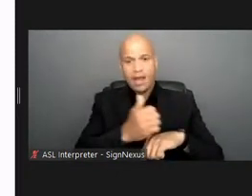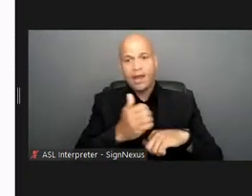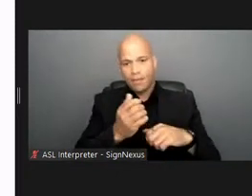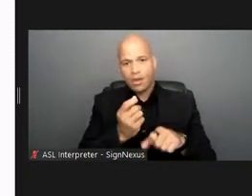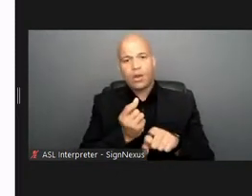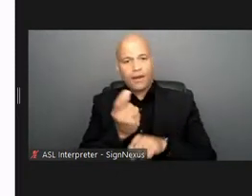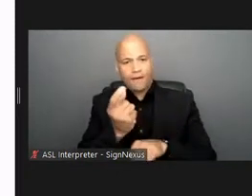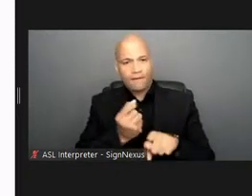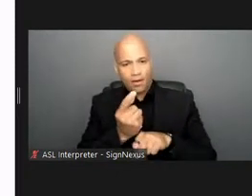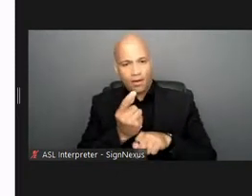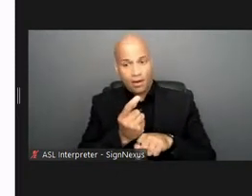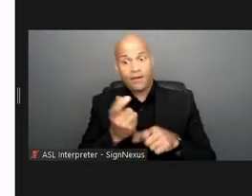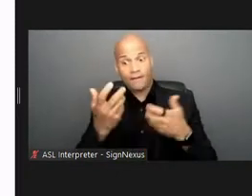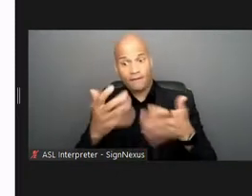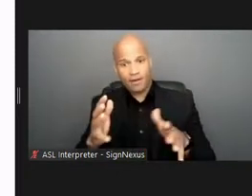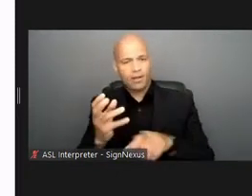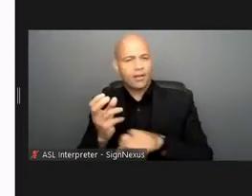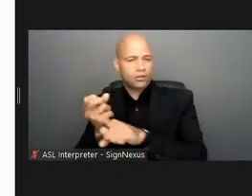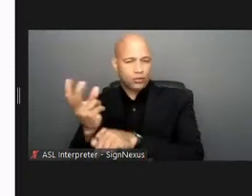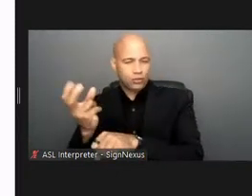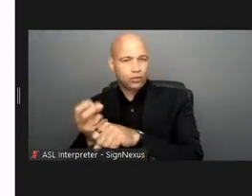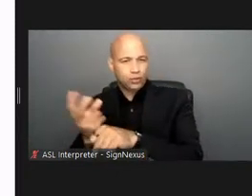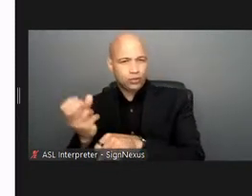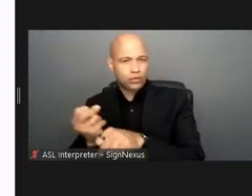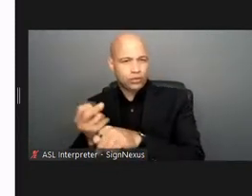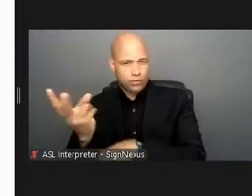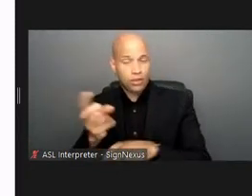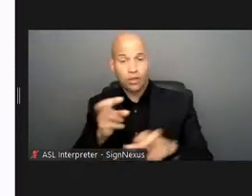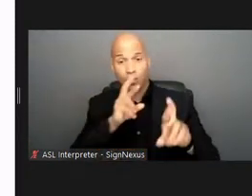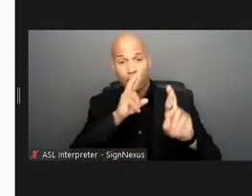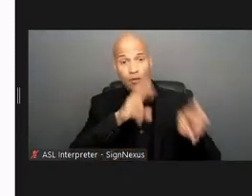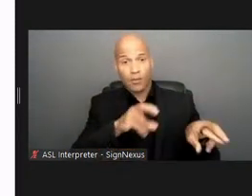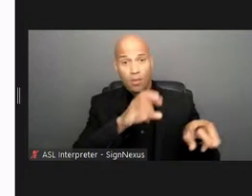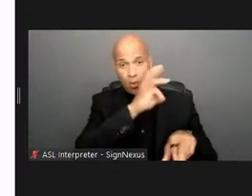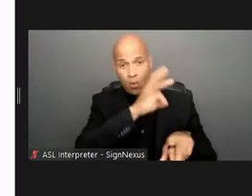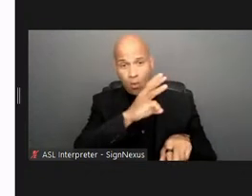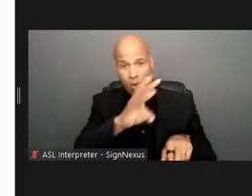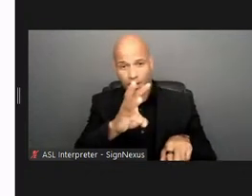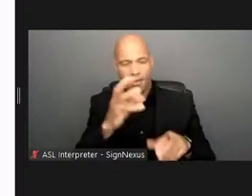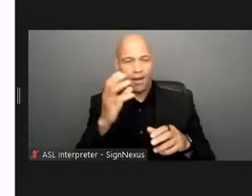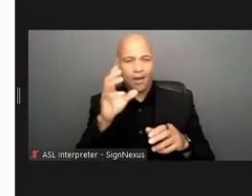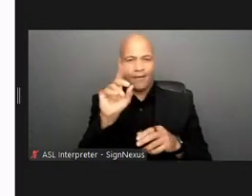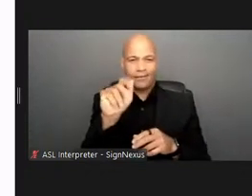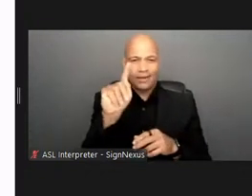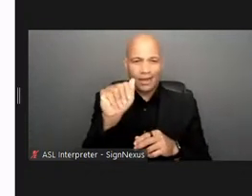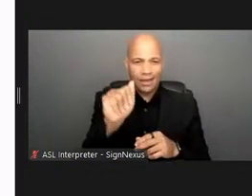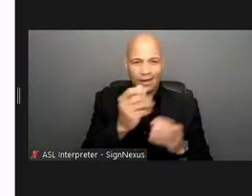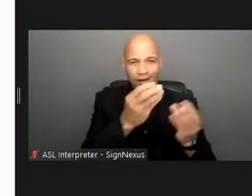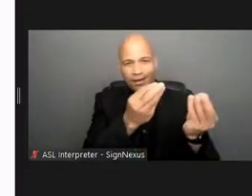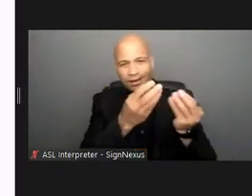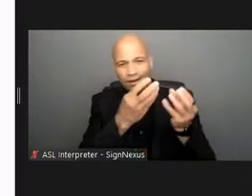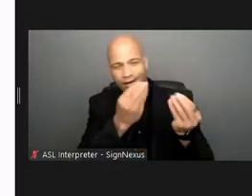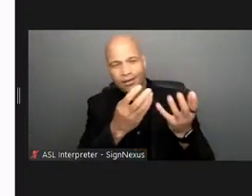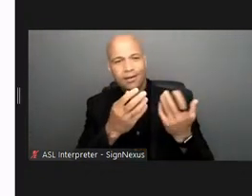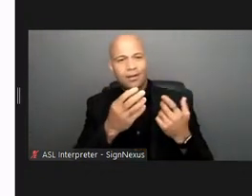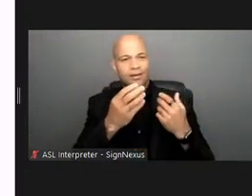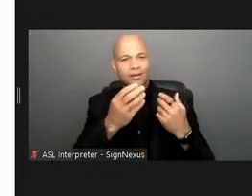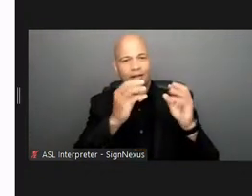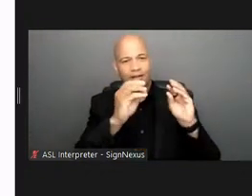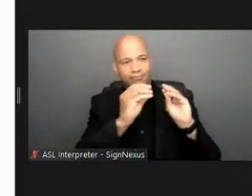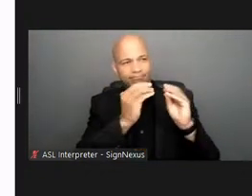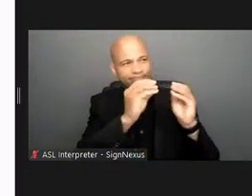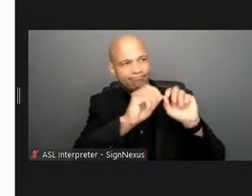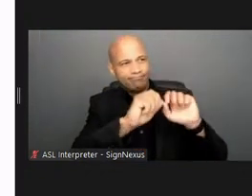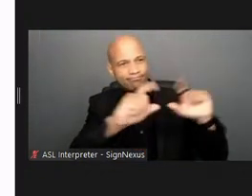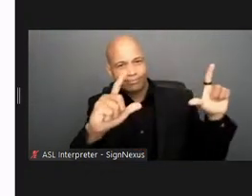two years thereafter the reporting website will make data analysis and visualizations available in open data